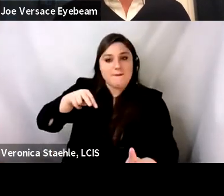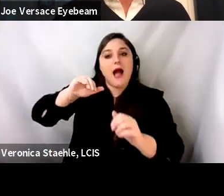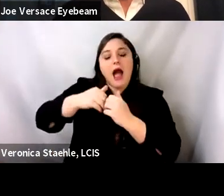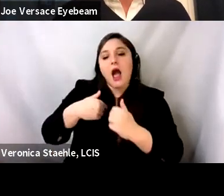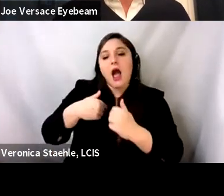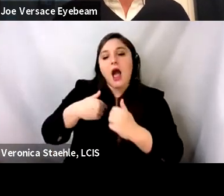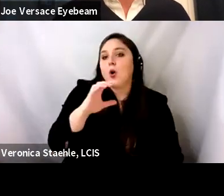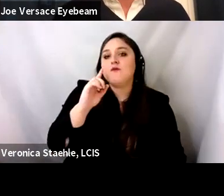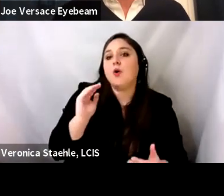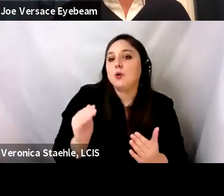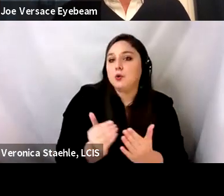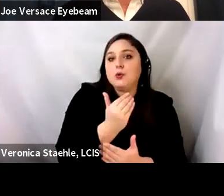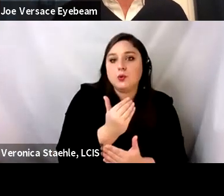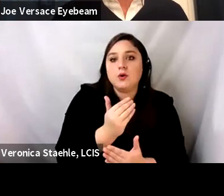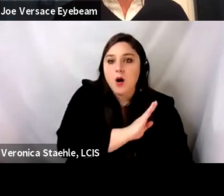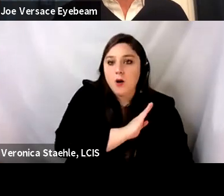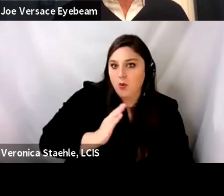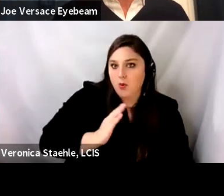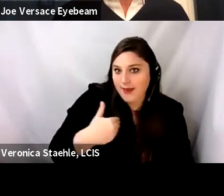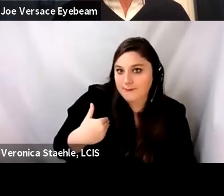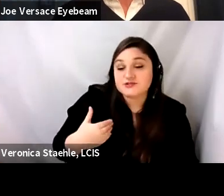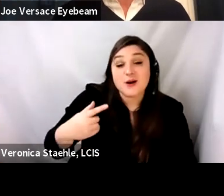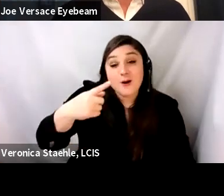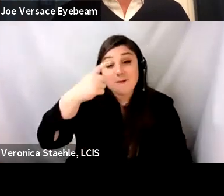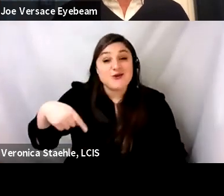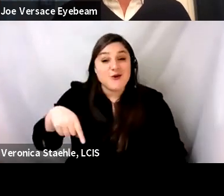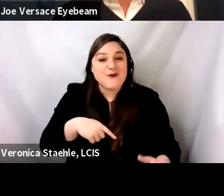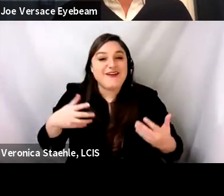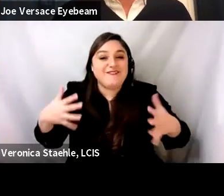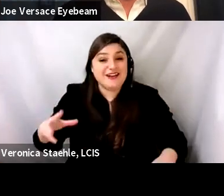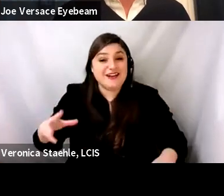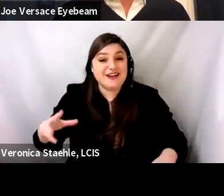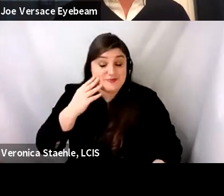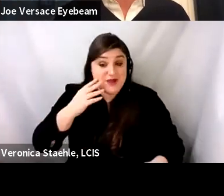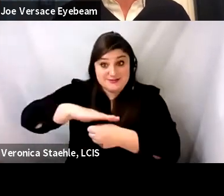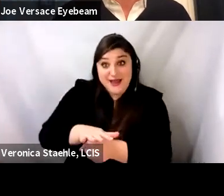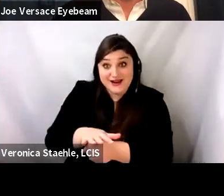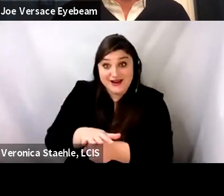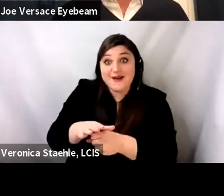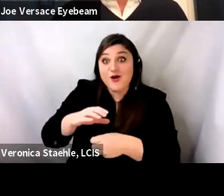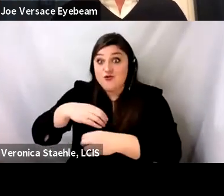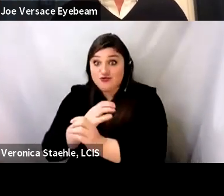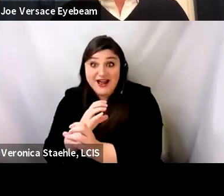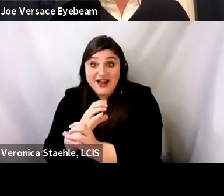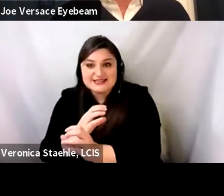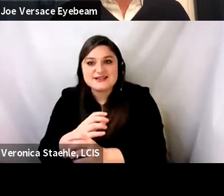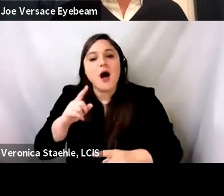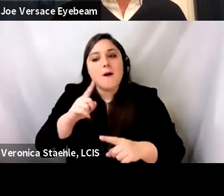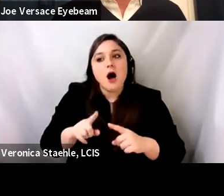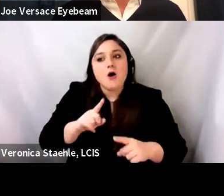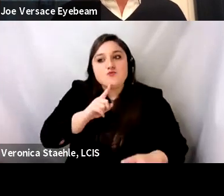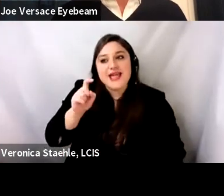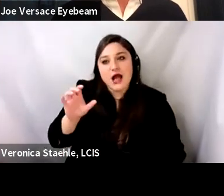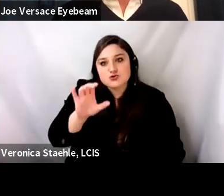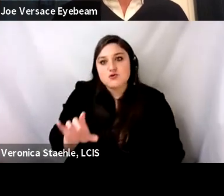when the crisis happens, like we've all experienced, do you have the time? Do you have the finances? Do you have the